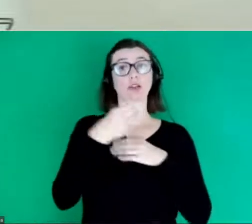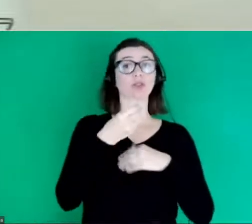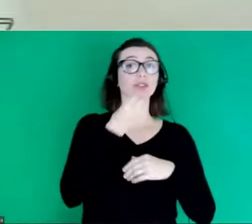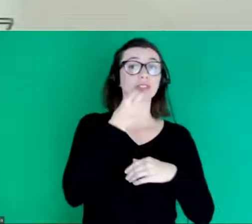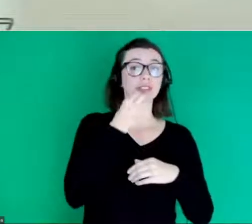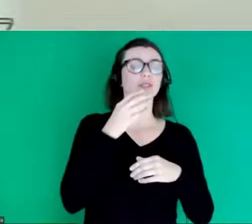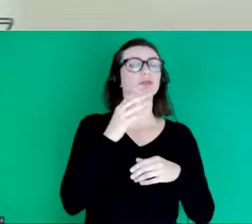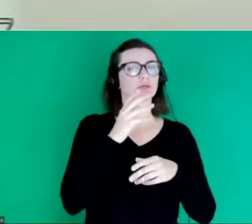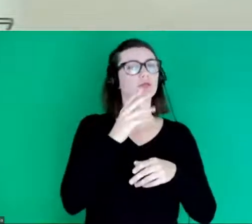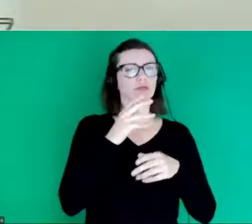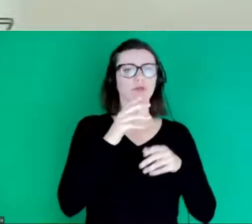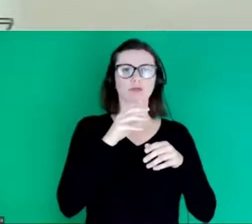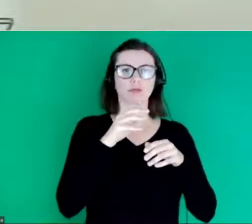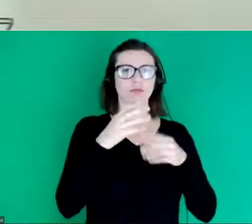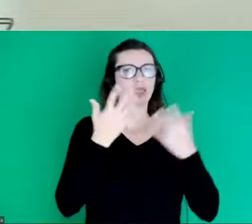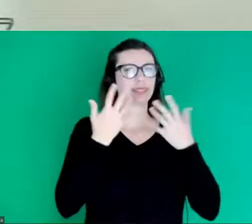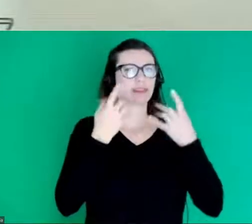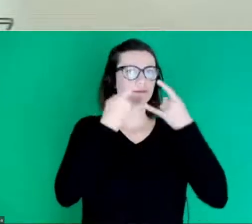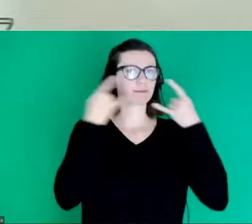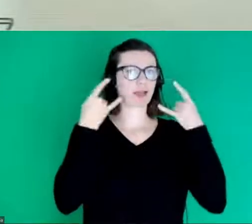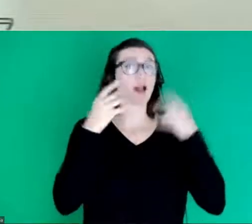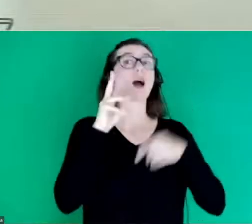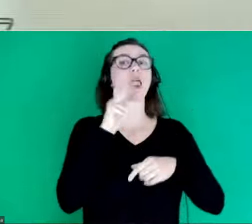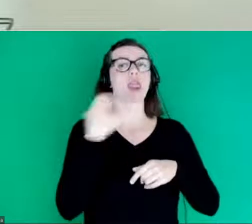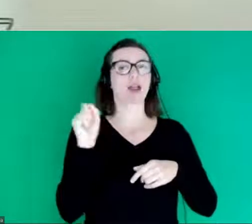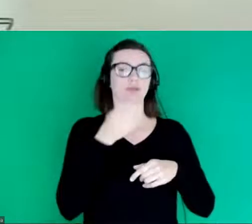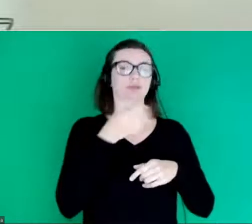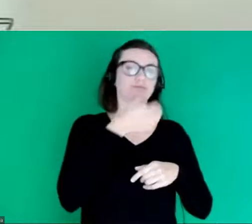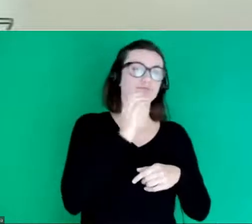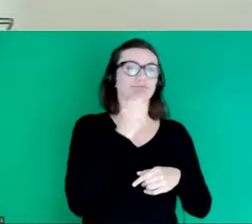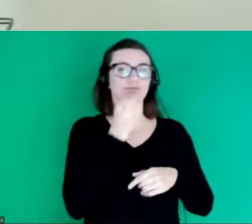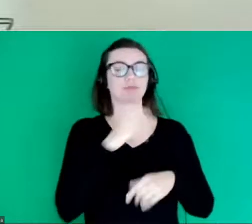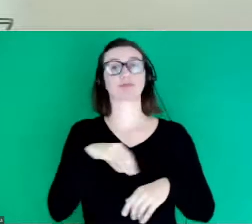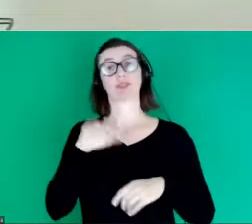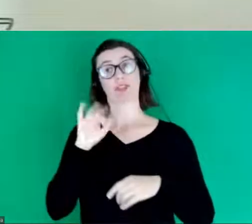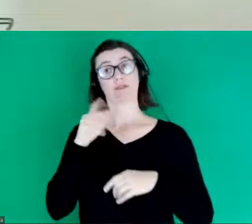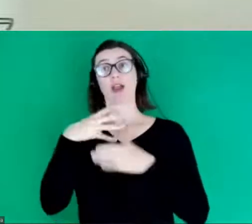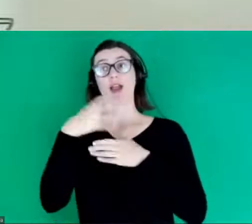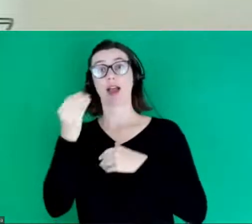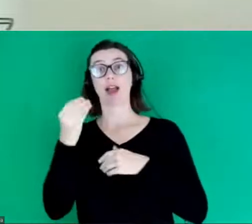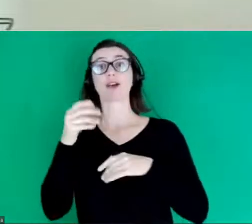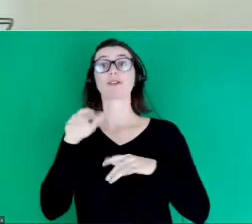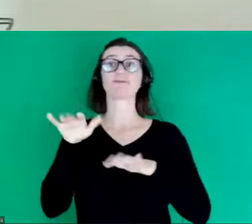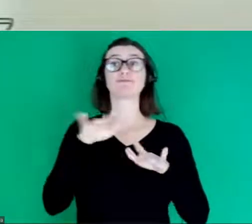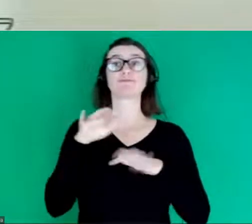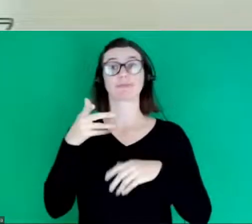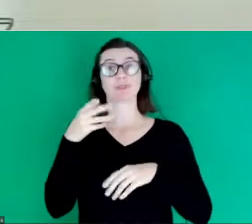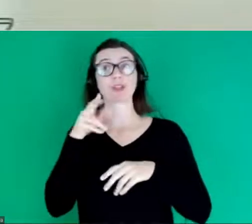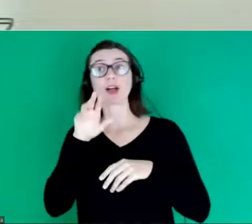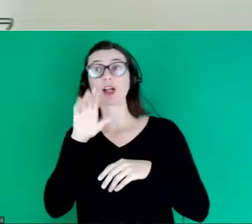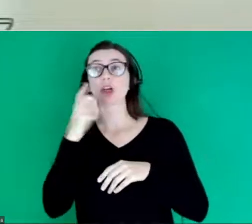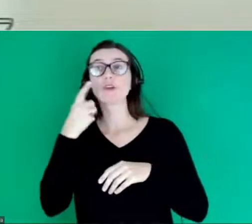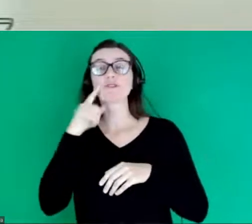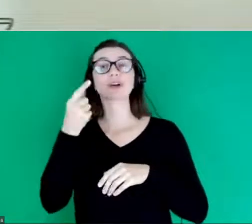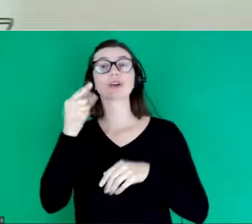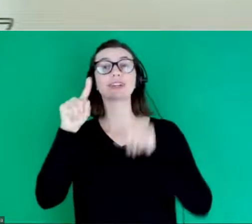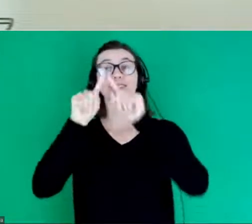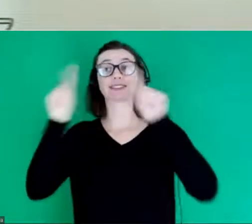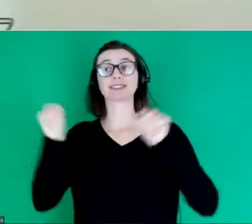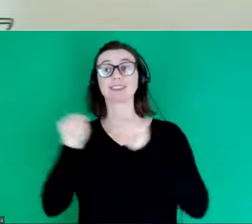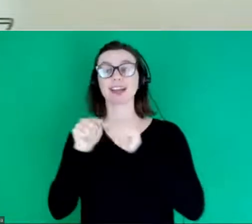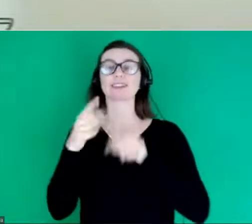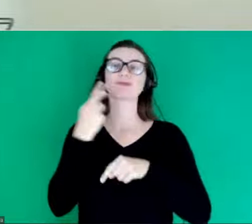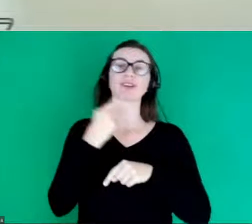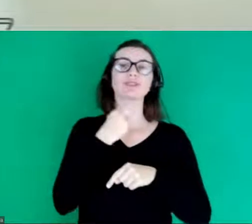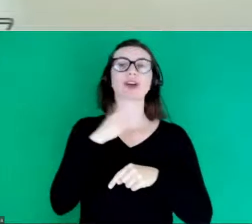actually eating or drinking. And for safer eating out, look for the new green signs that indicate that a restaurant or bar has all their